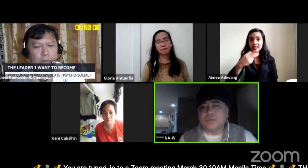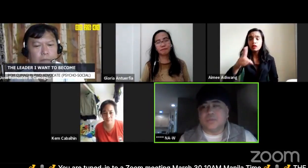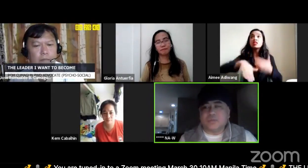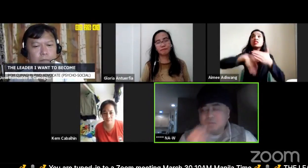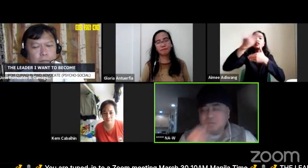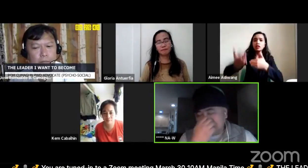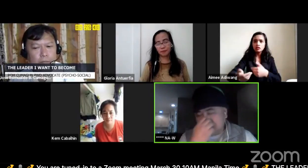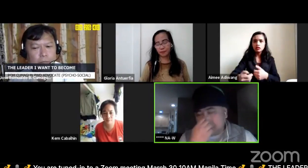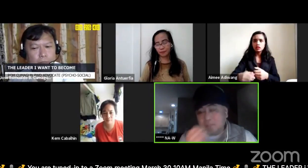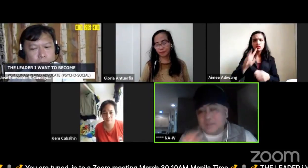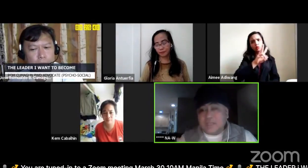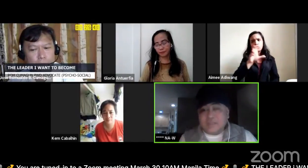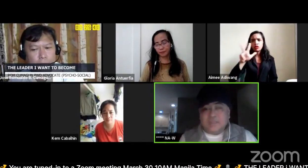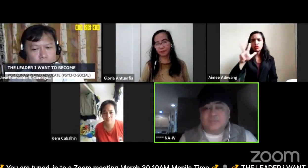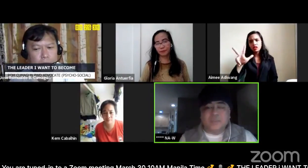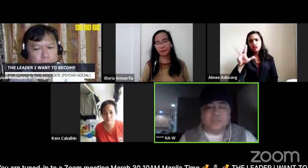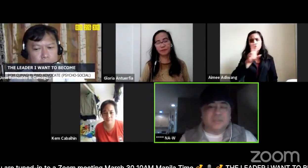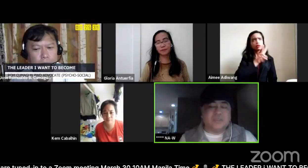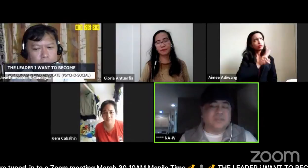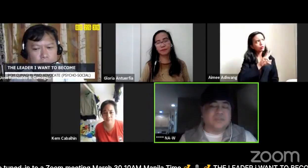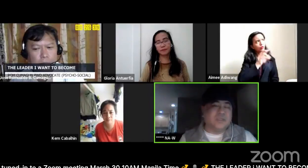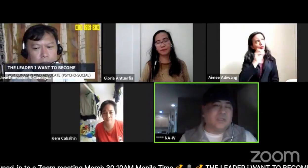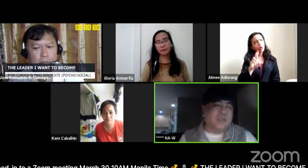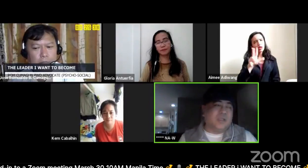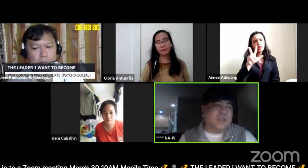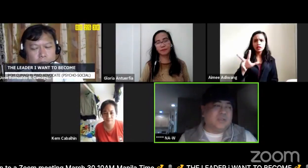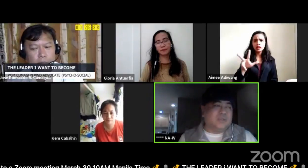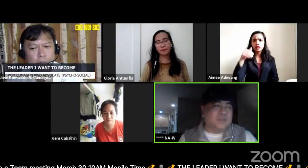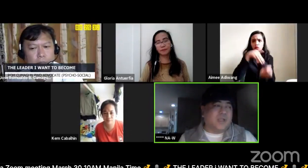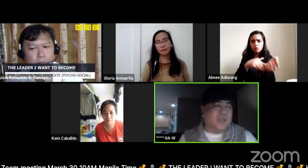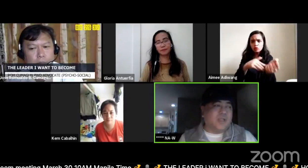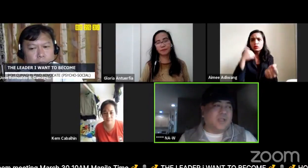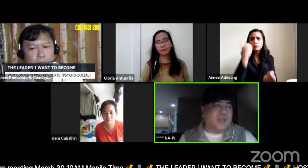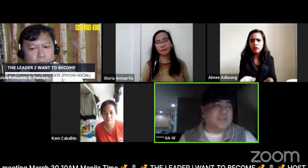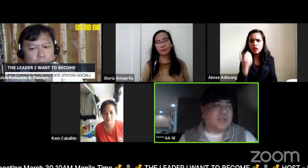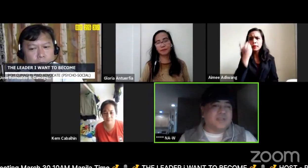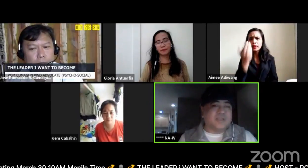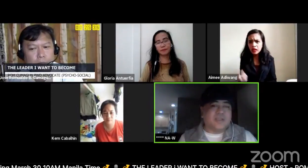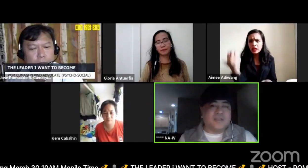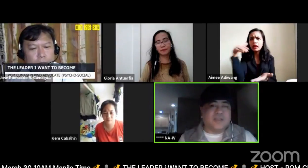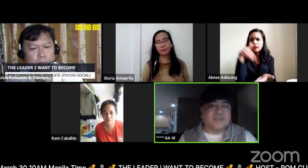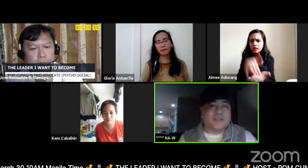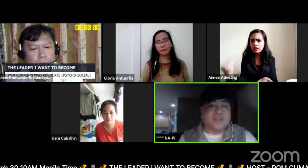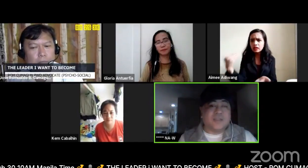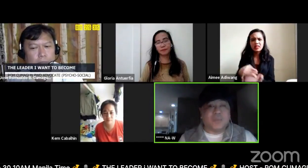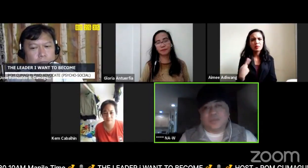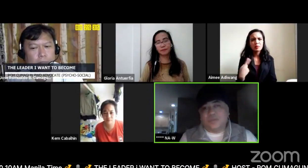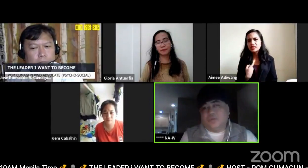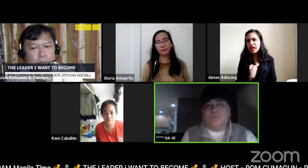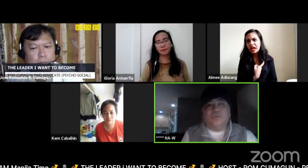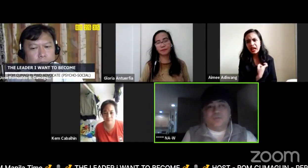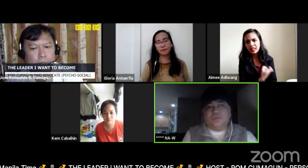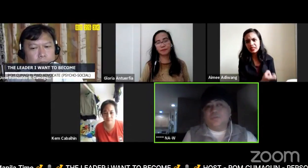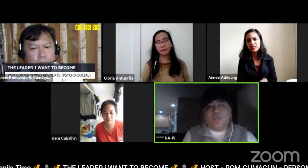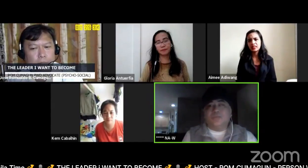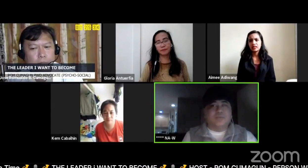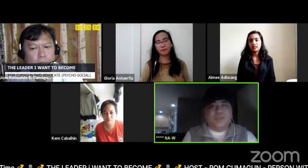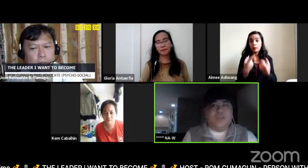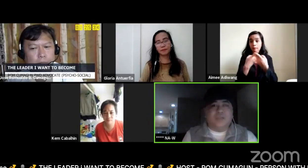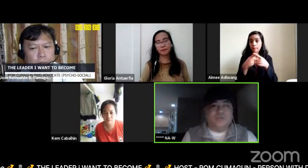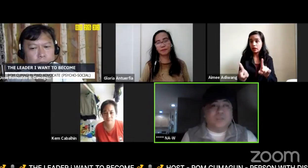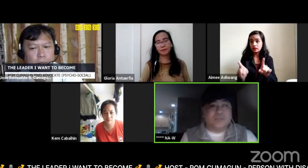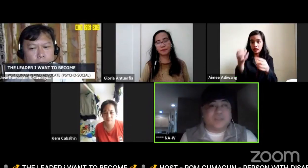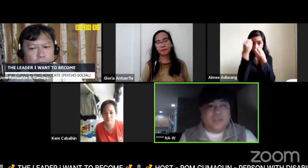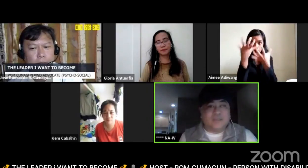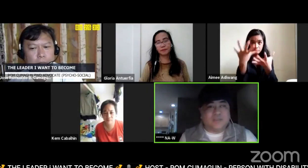or three more doctors dying in PGH. Ang sakit eh. Ang sakit eh. But I